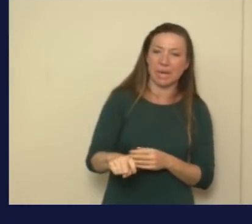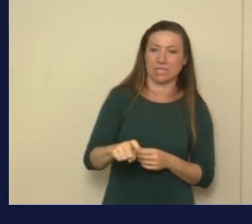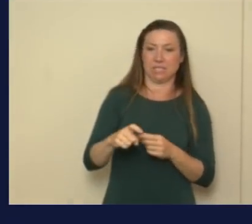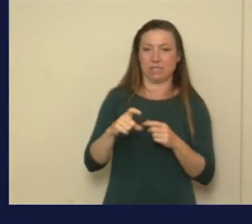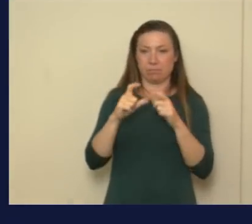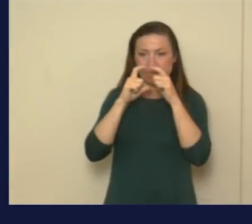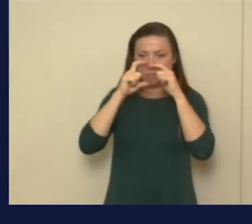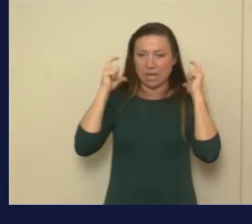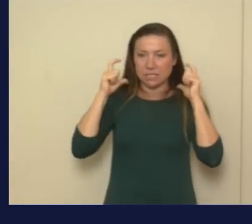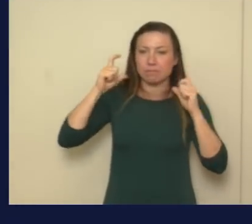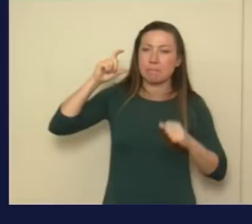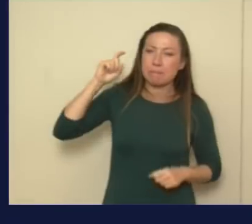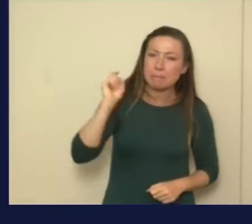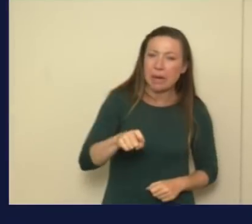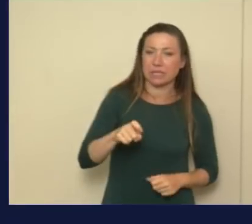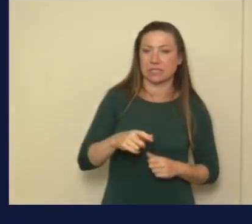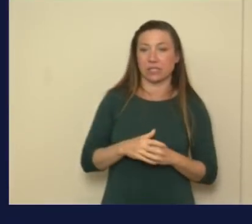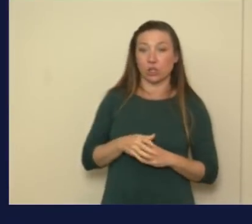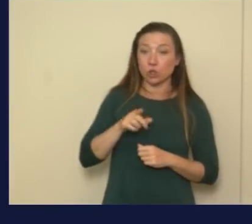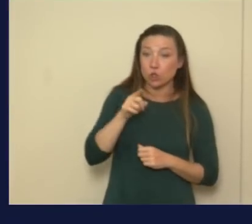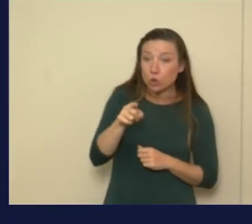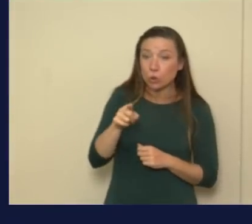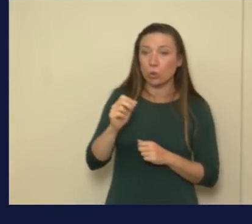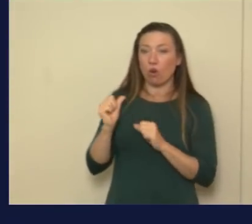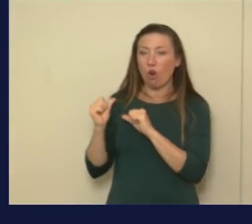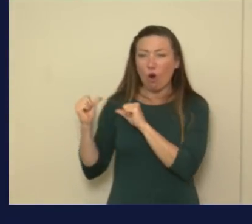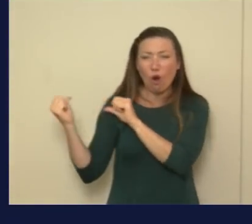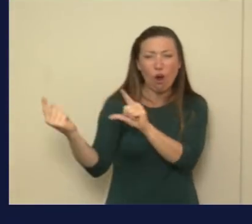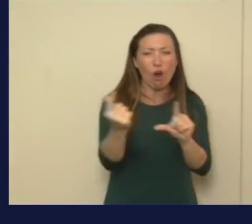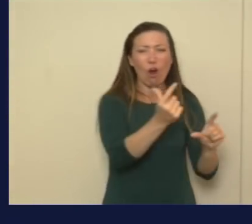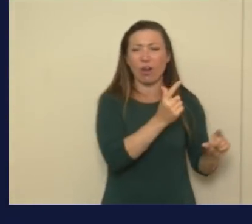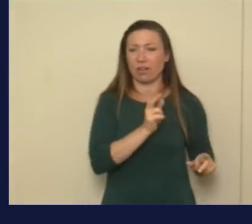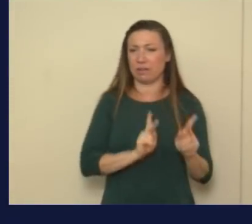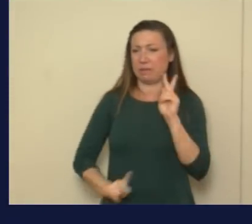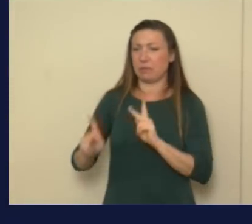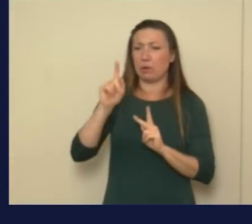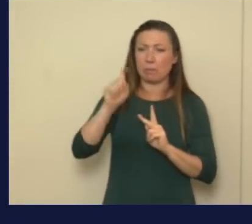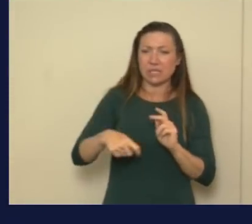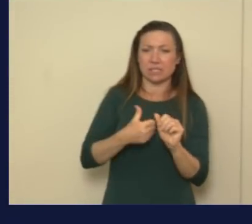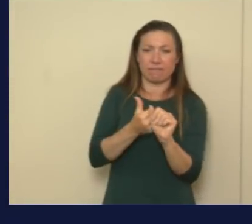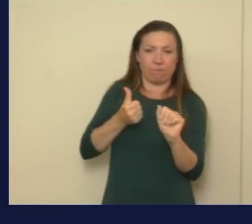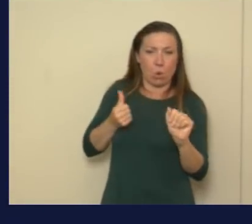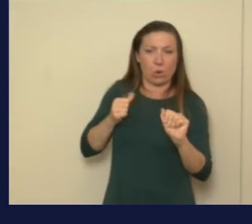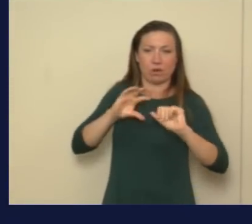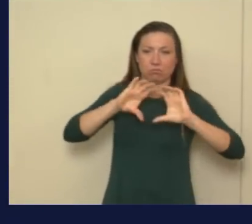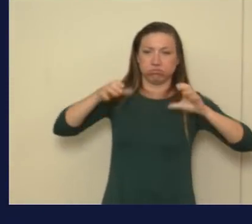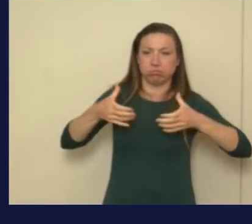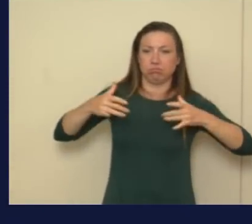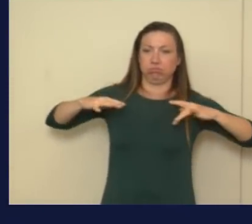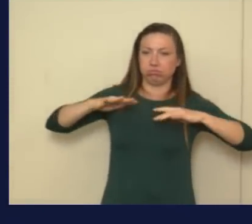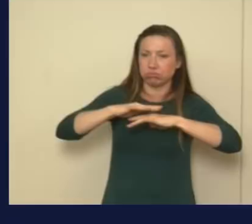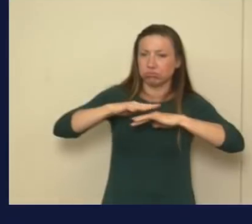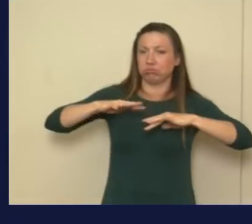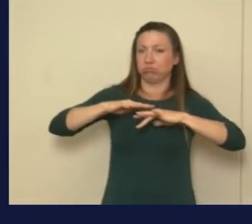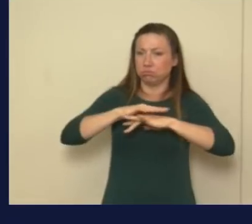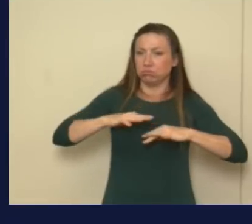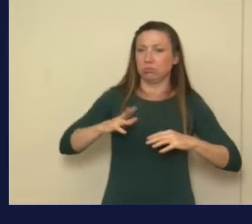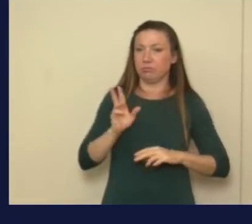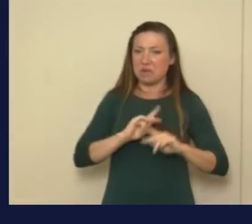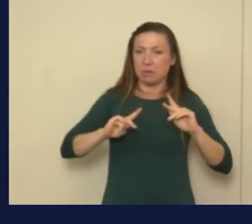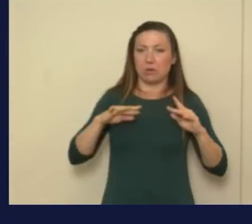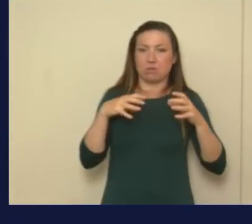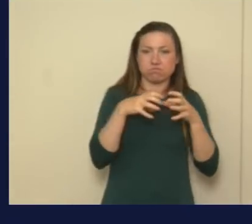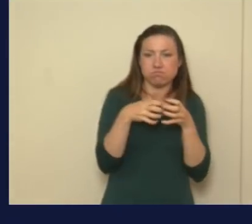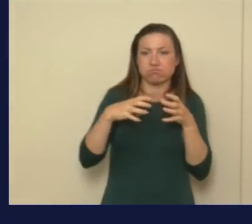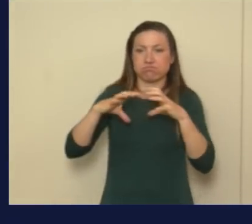of us must avoid groups, congregations, and gatherings, all right? We have limitations on where you